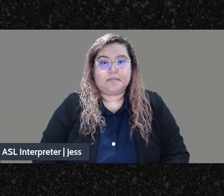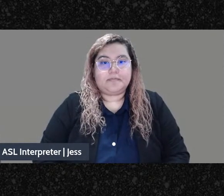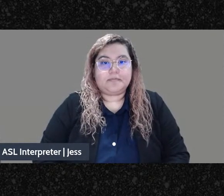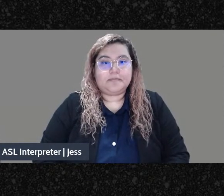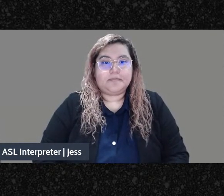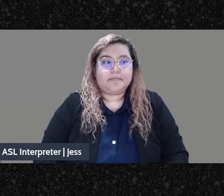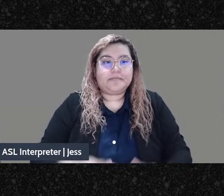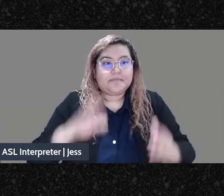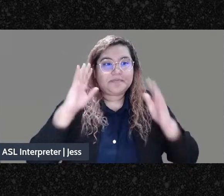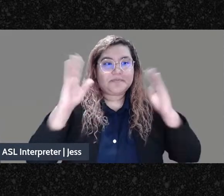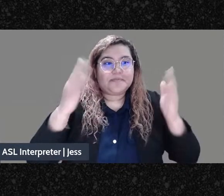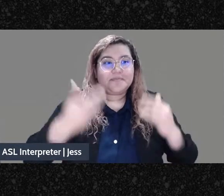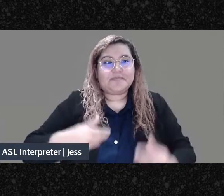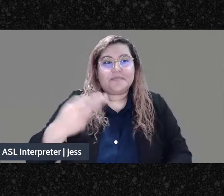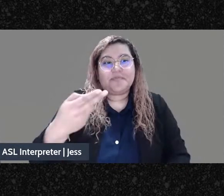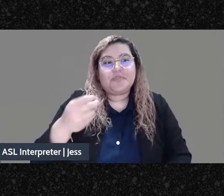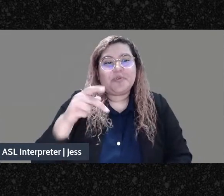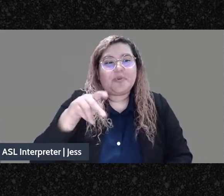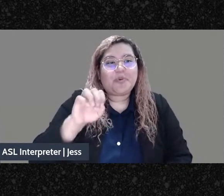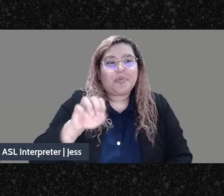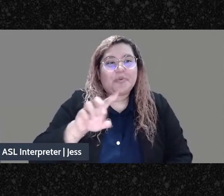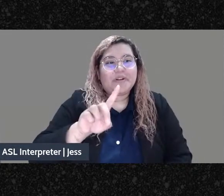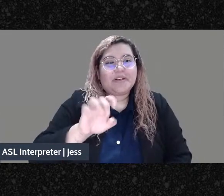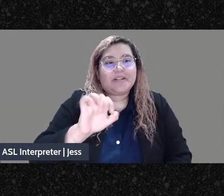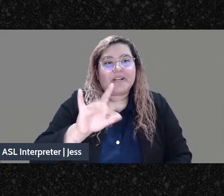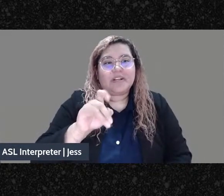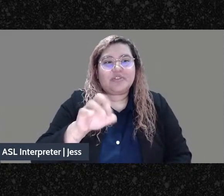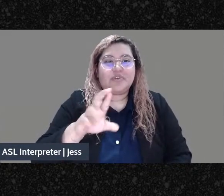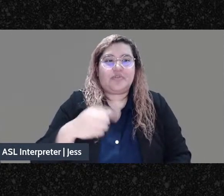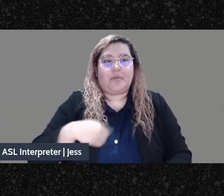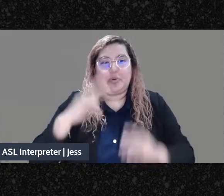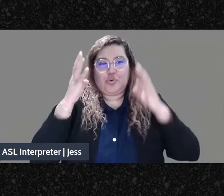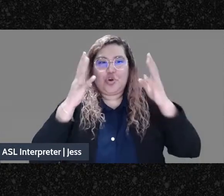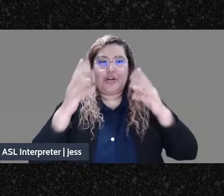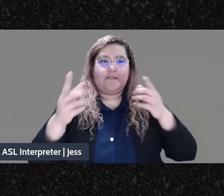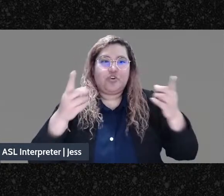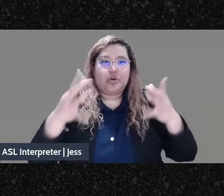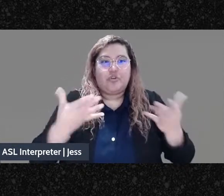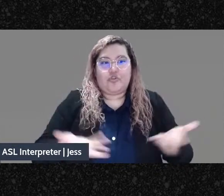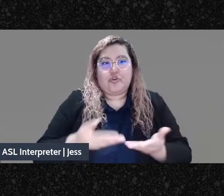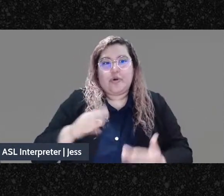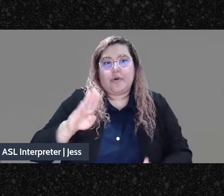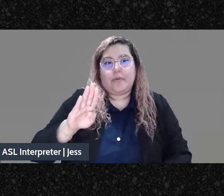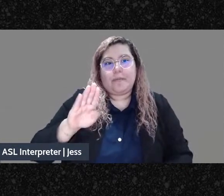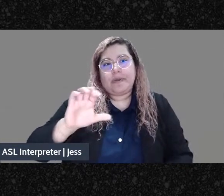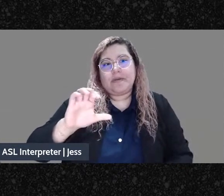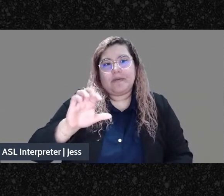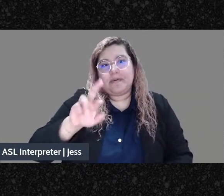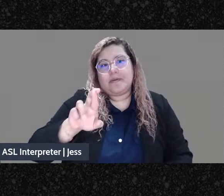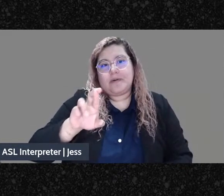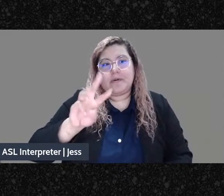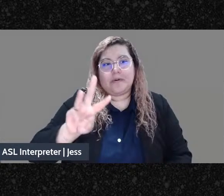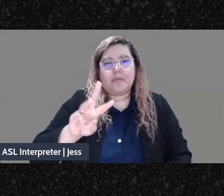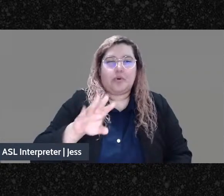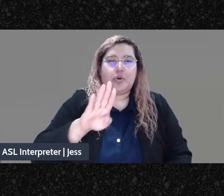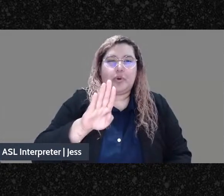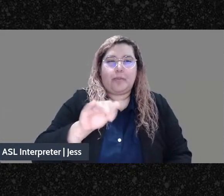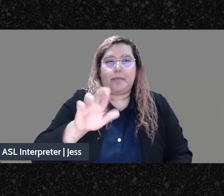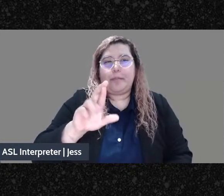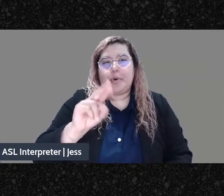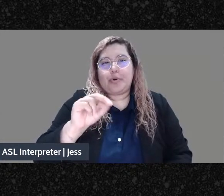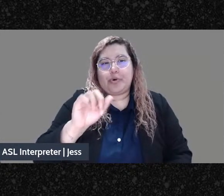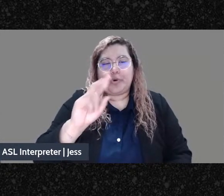Hi, I'm Hope Dector, the Creative Director of the Barnard Center for Research on Women, and I'm happy to be welcoming you to Abolition on the